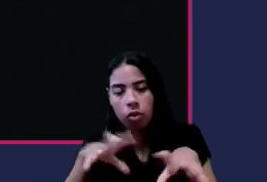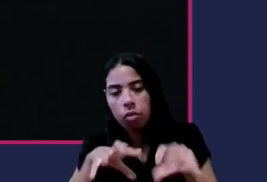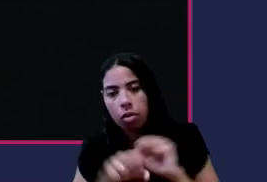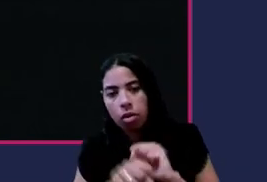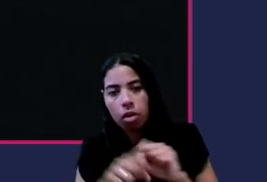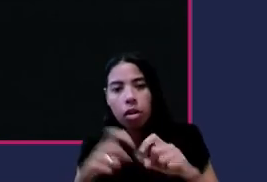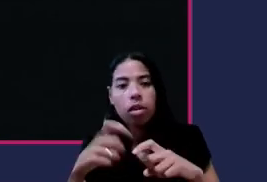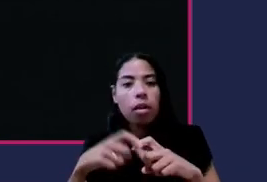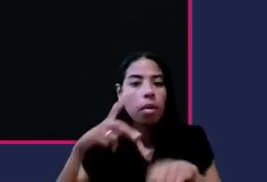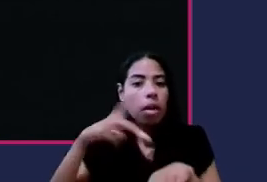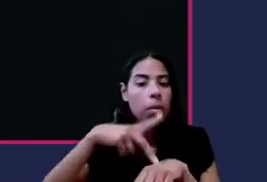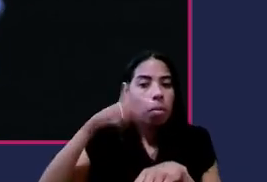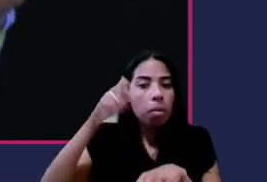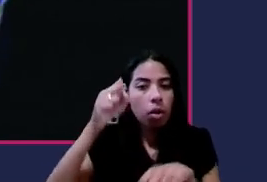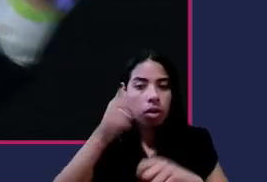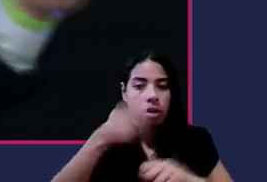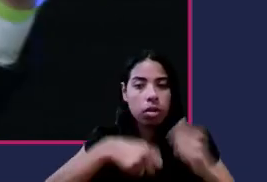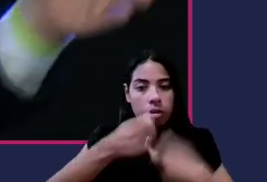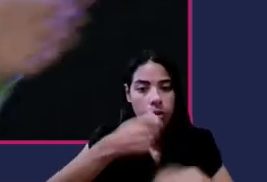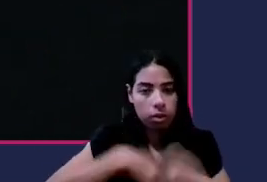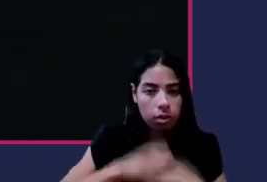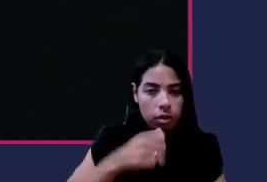2002, we had a challenge